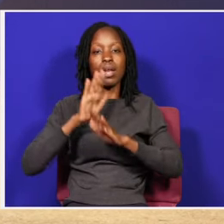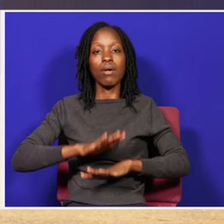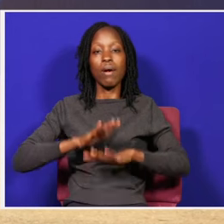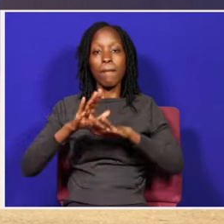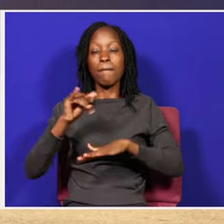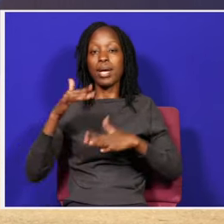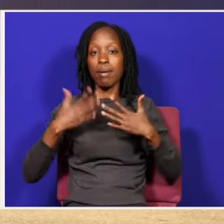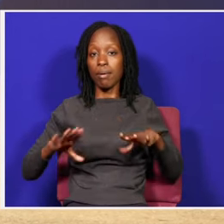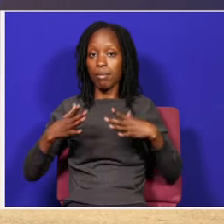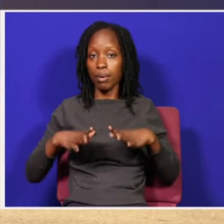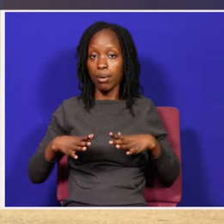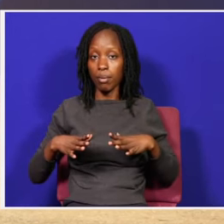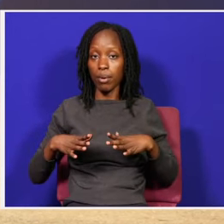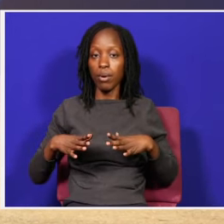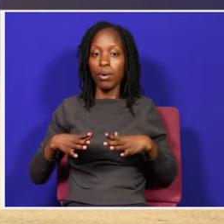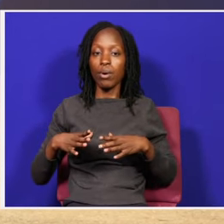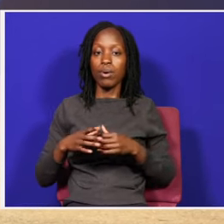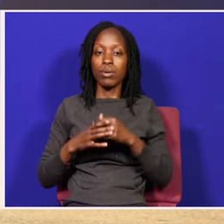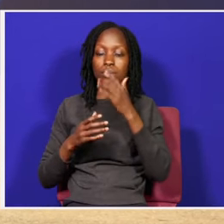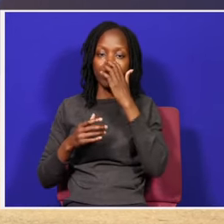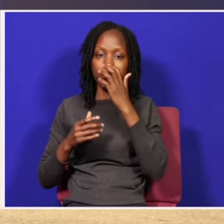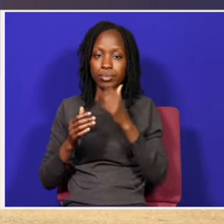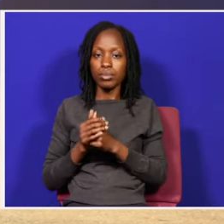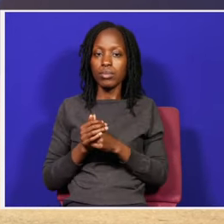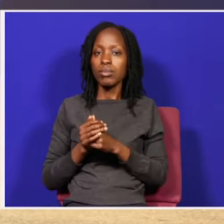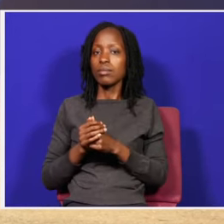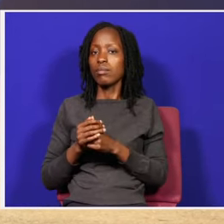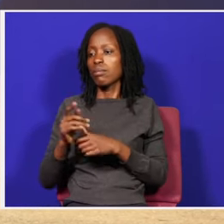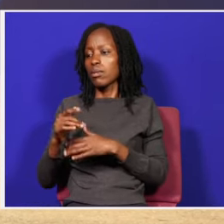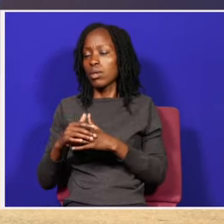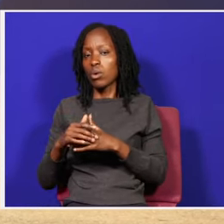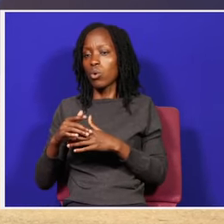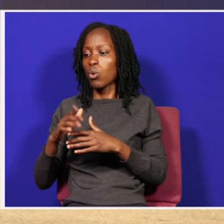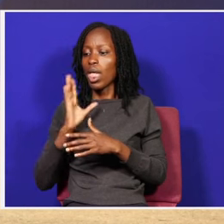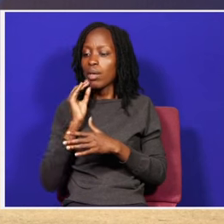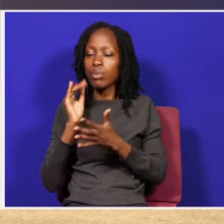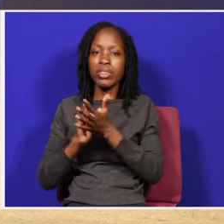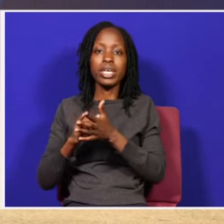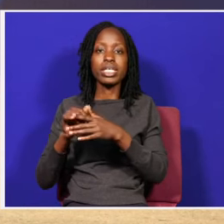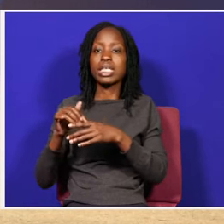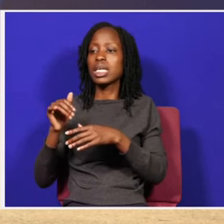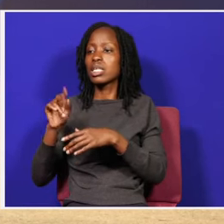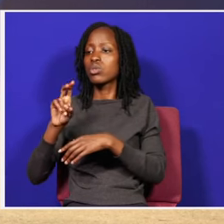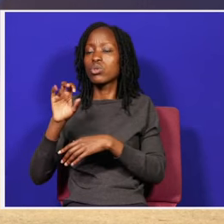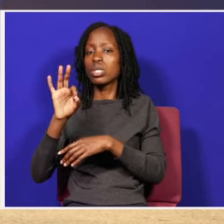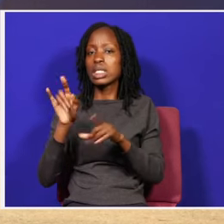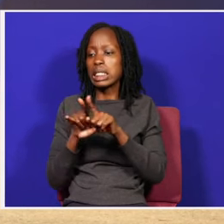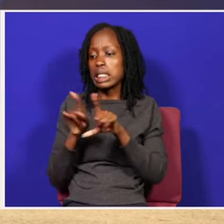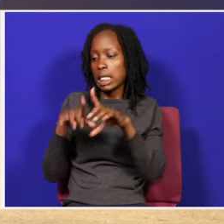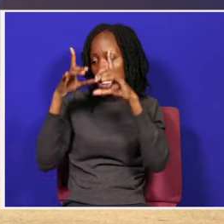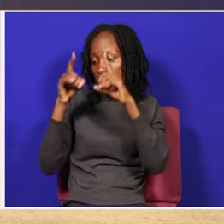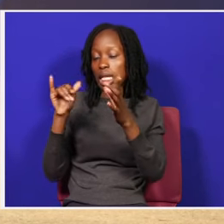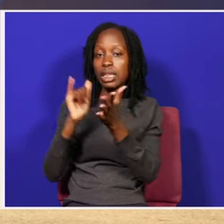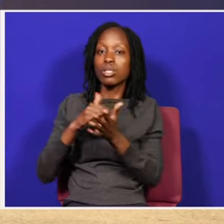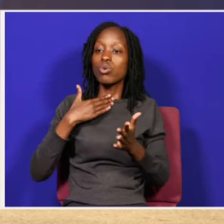people who had suddenly grasped and got hold of 2023 with both hands and said, I'm going to make the most of